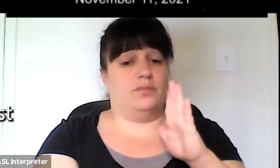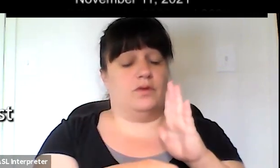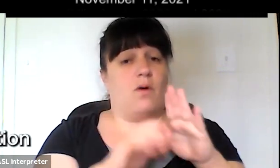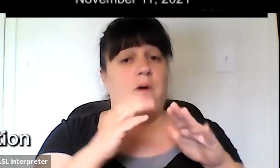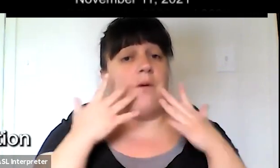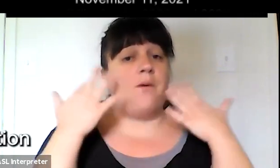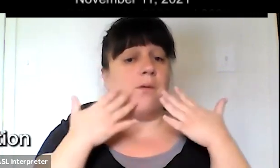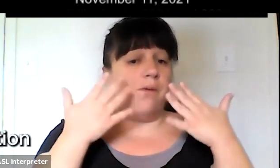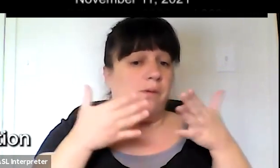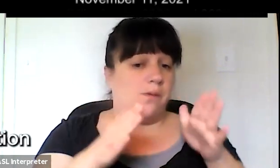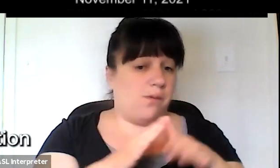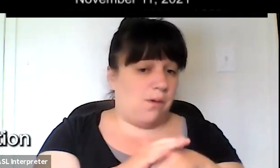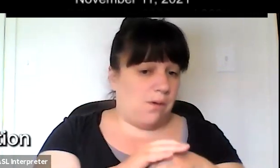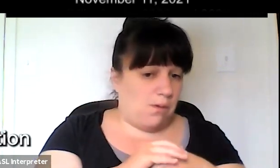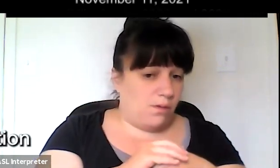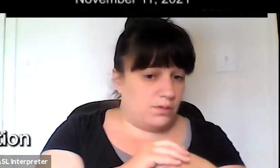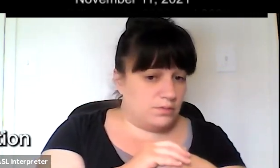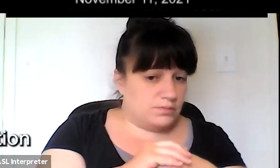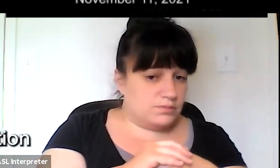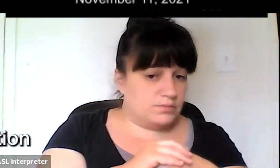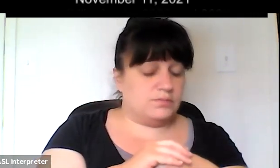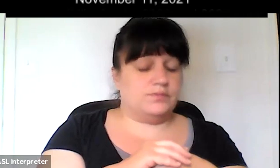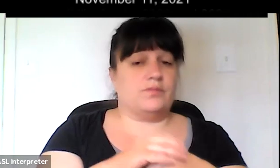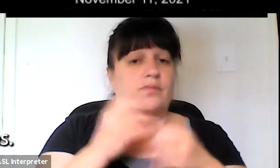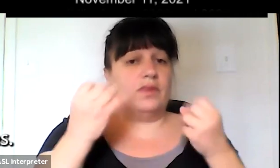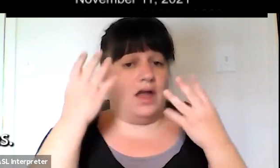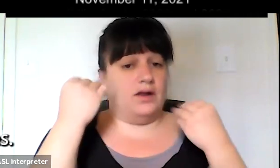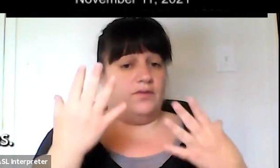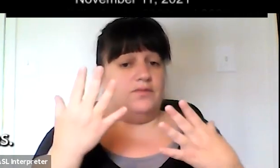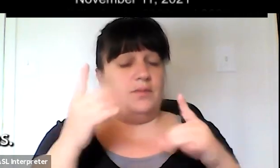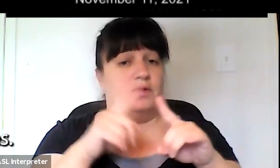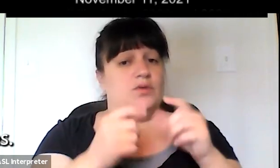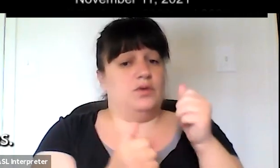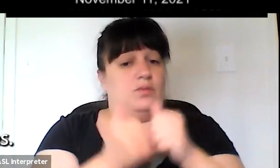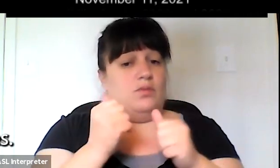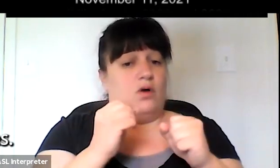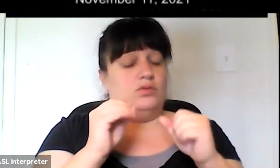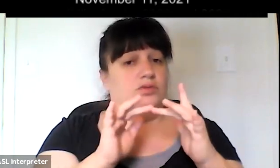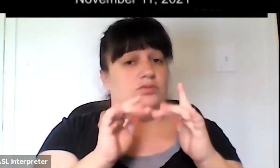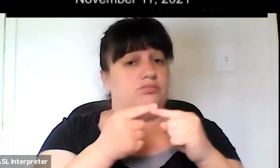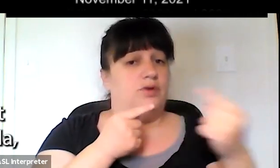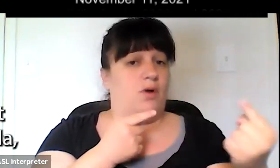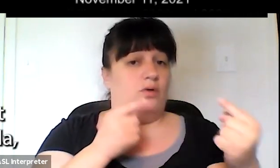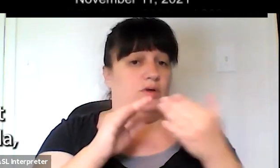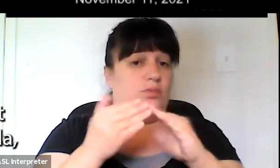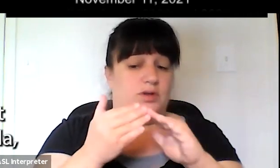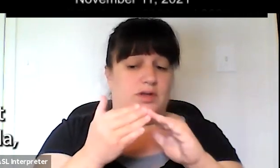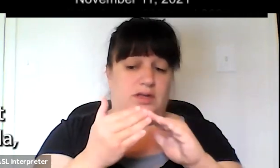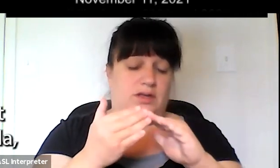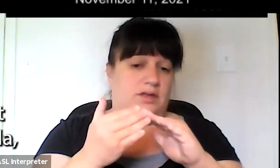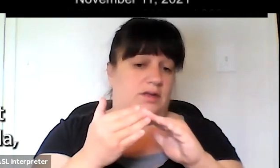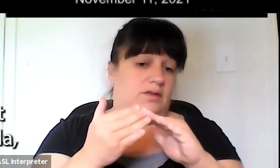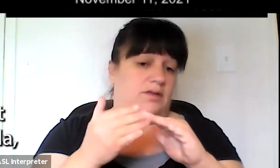cost-friendly way of getting huge amounts of information to the most remote of communities. And I